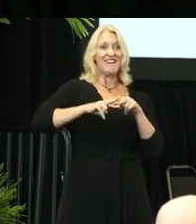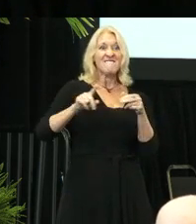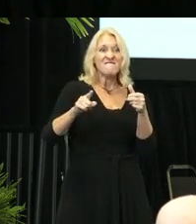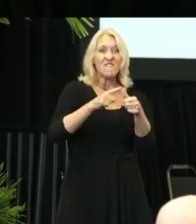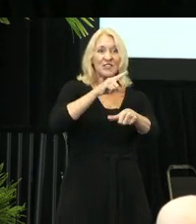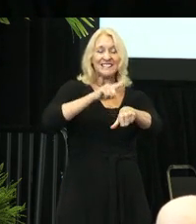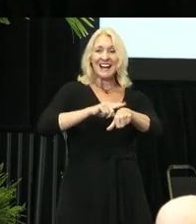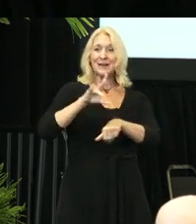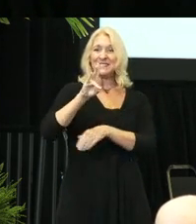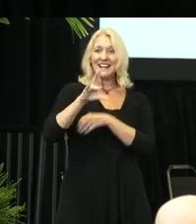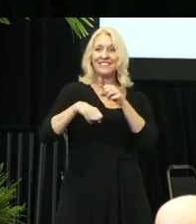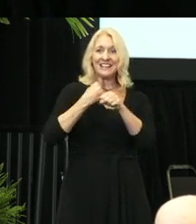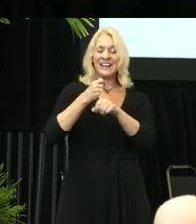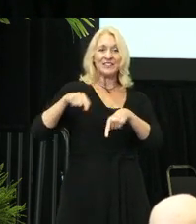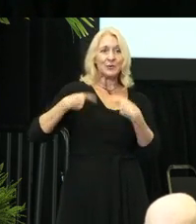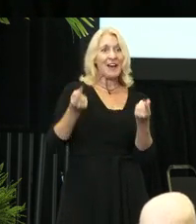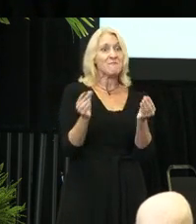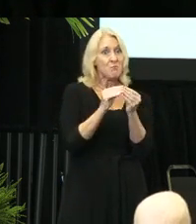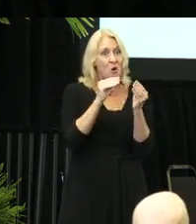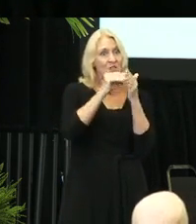years. Thank you.